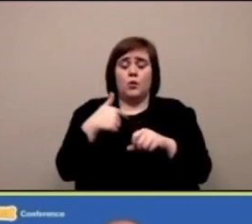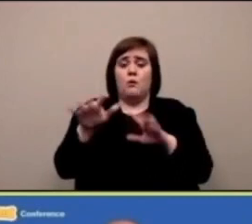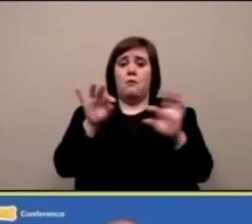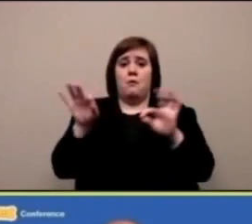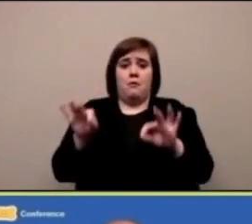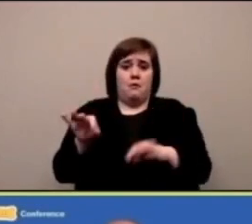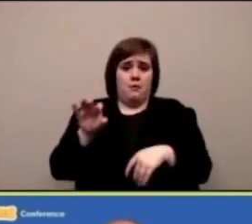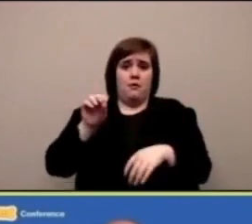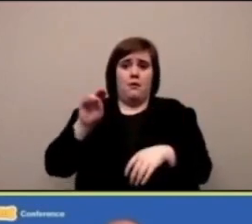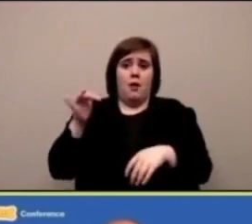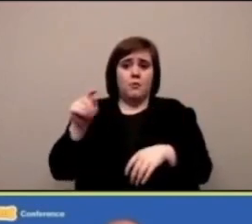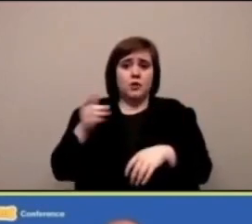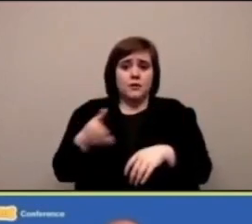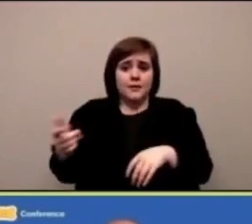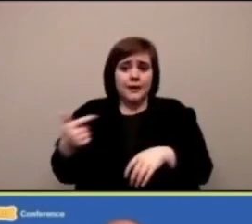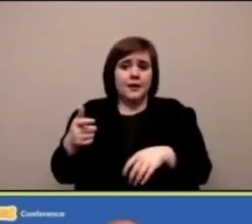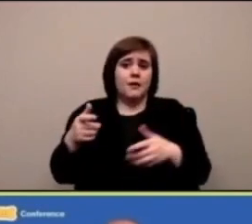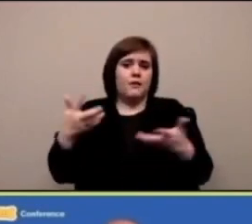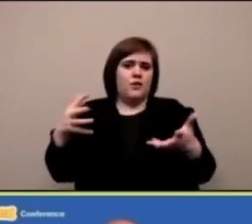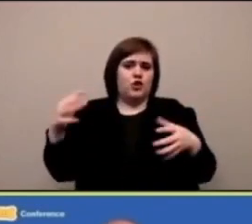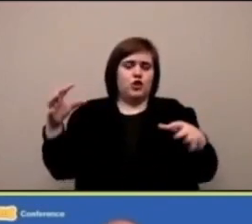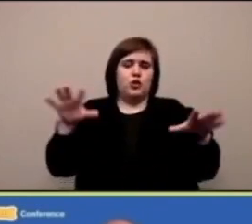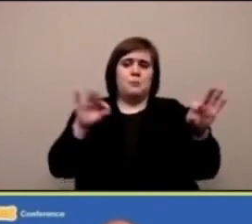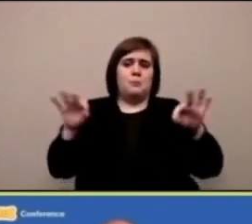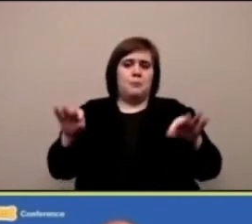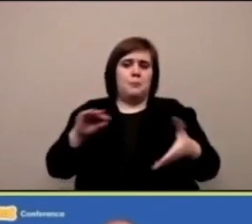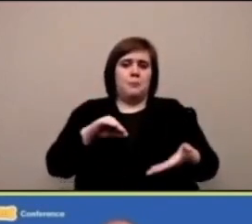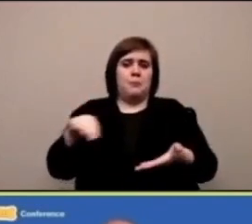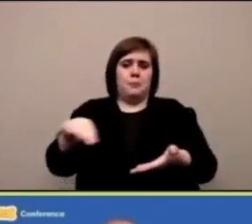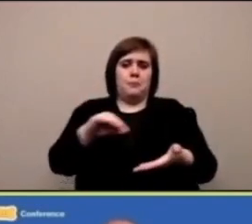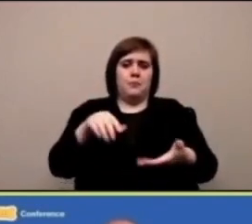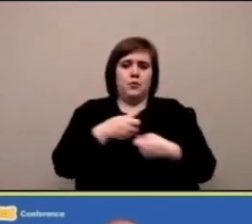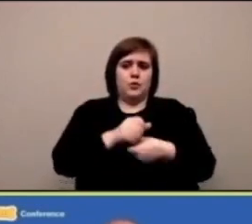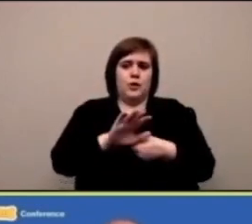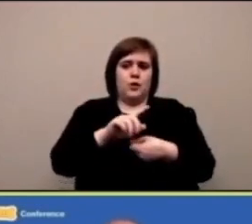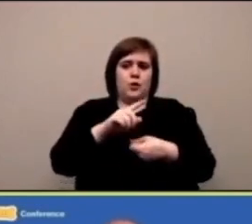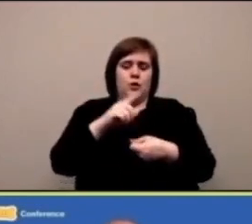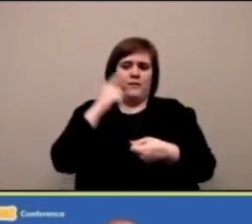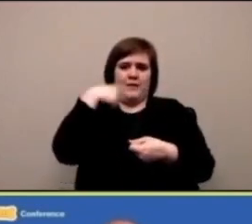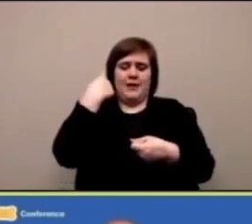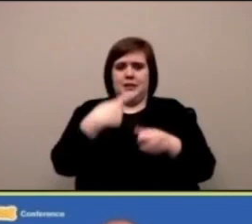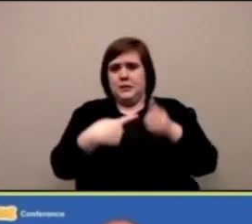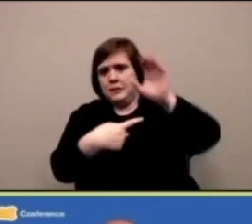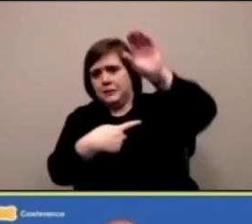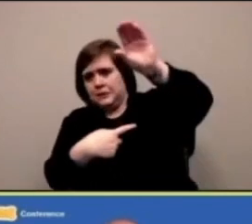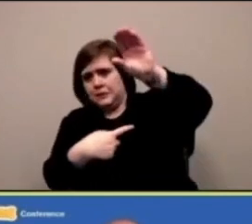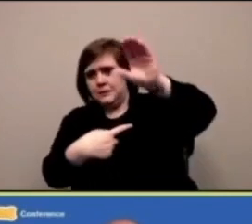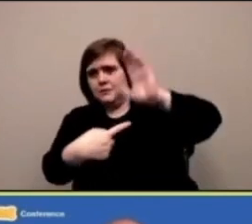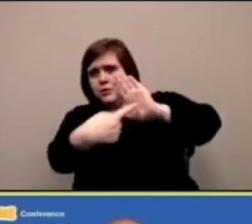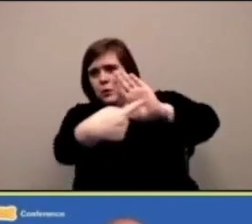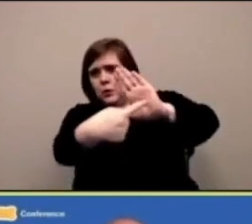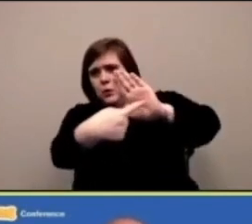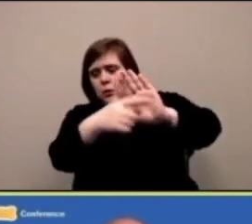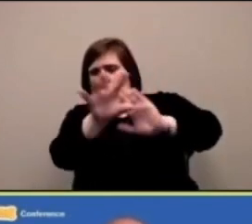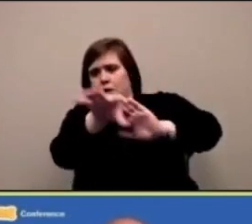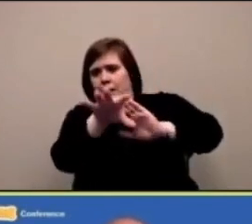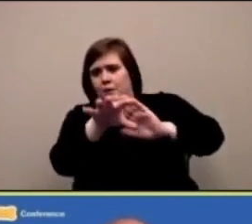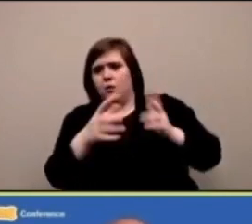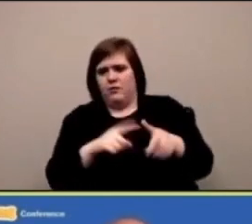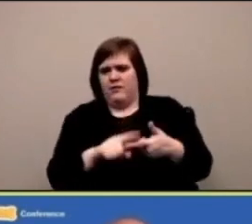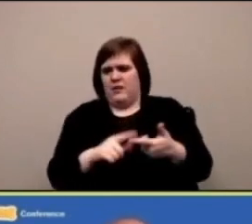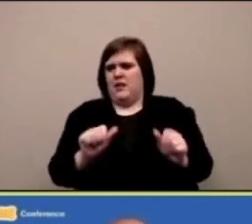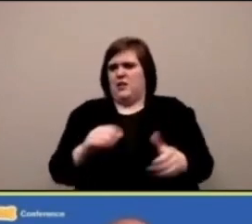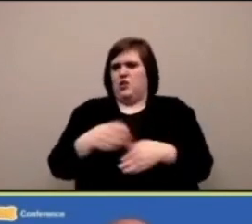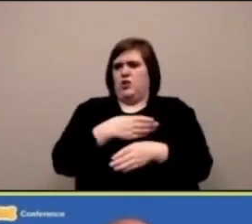have thought of or like collected to create their own face, you can just hold it up to the camera. And if not, then I can also share some things too.